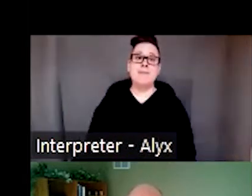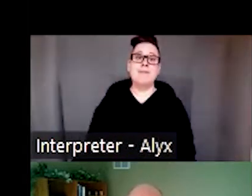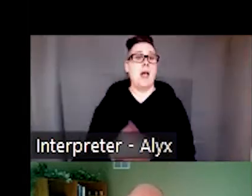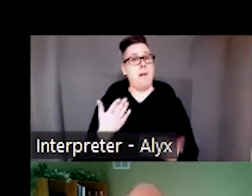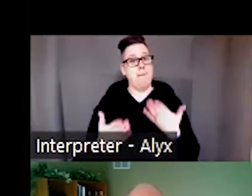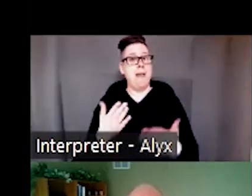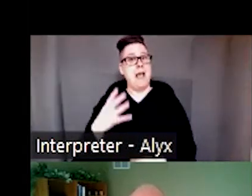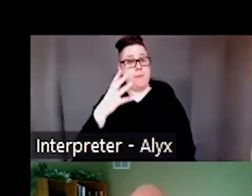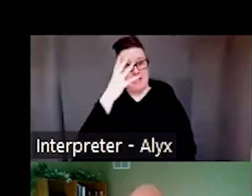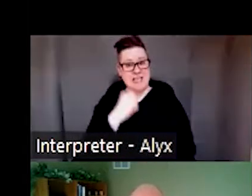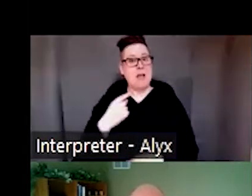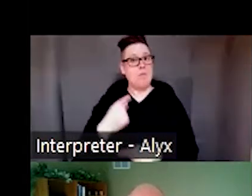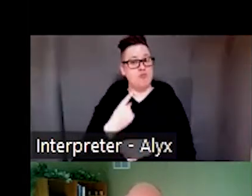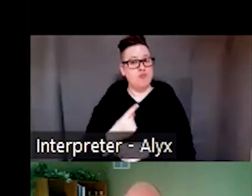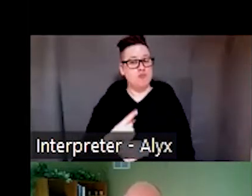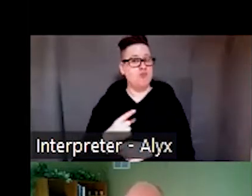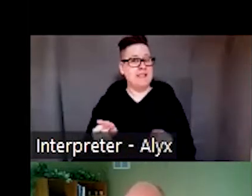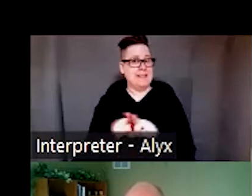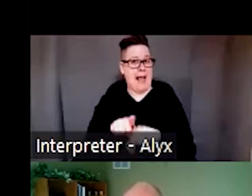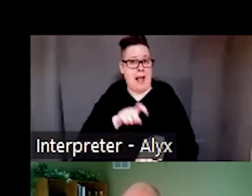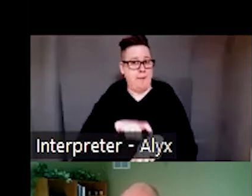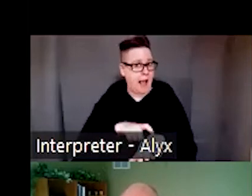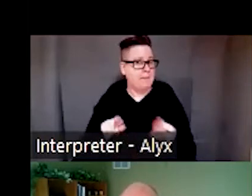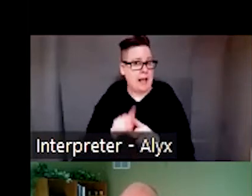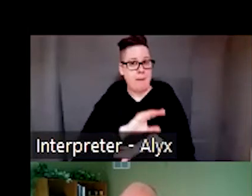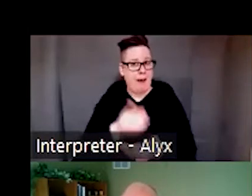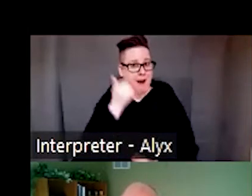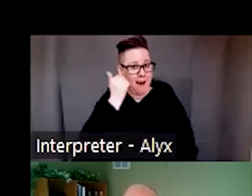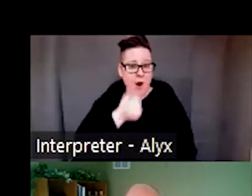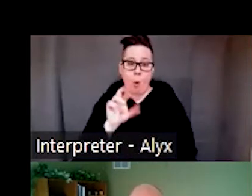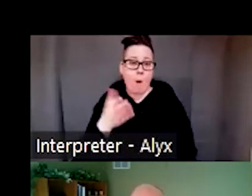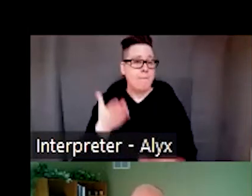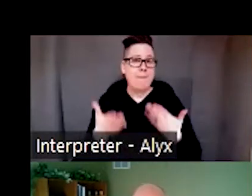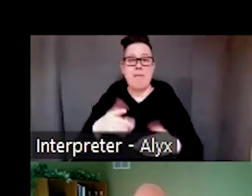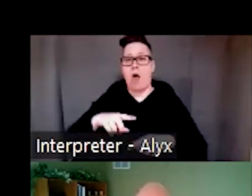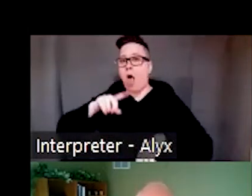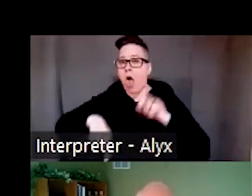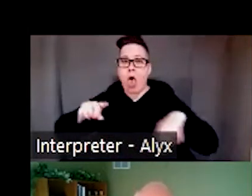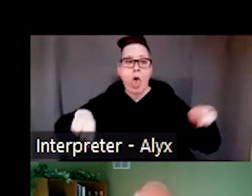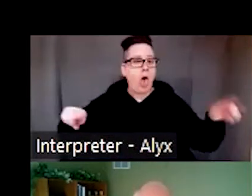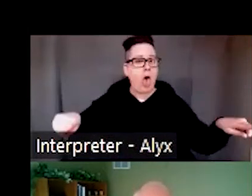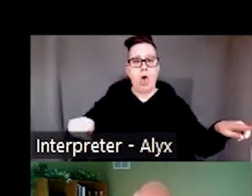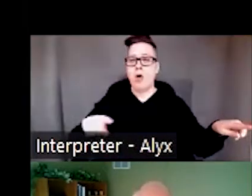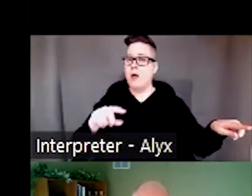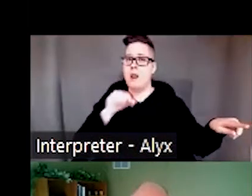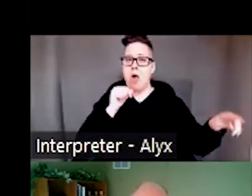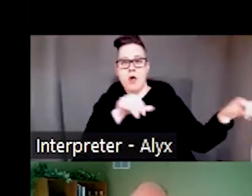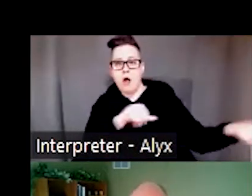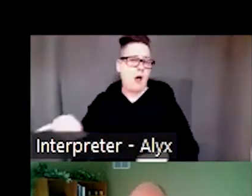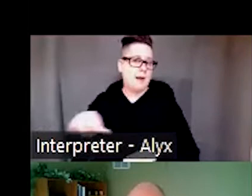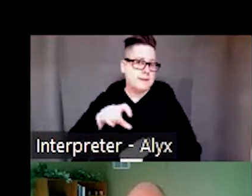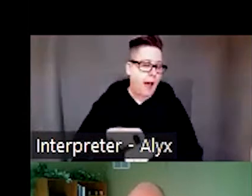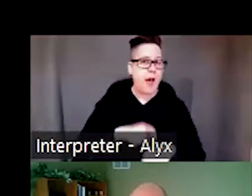regular timing and amounts across successive days, or it may be characterized by low regularity in terms of the amount,